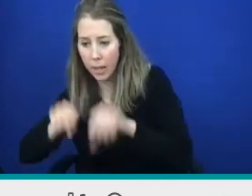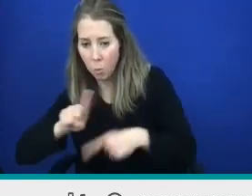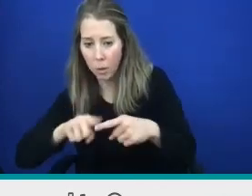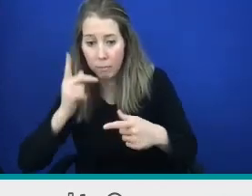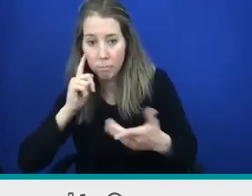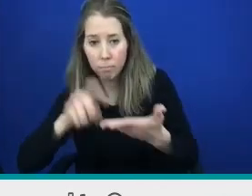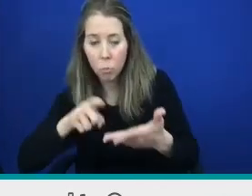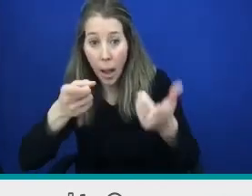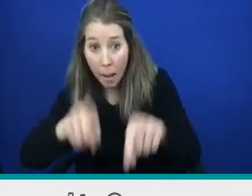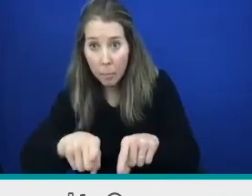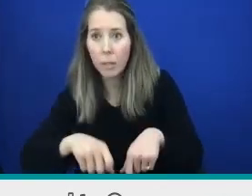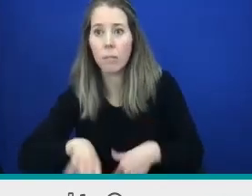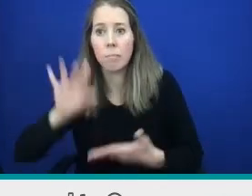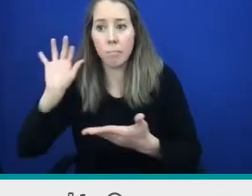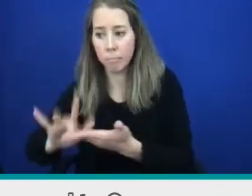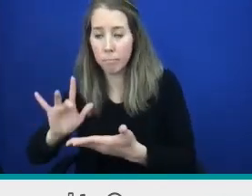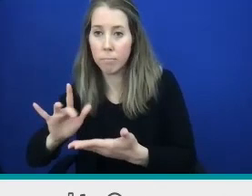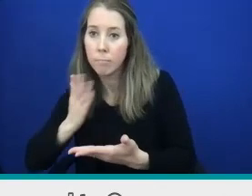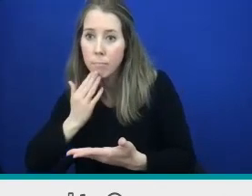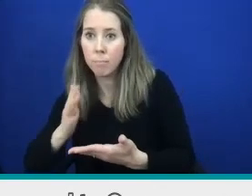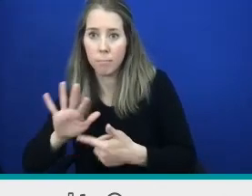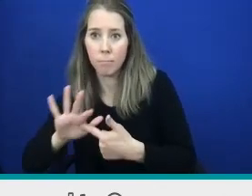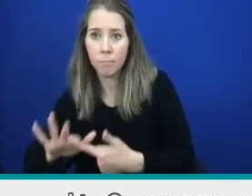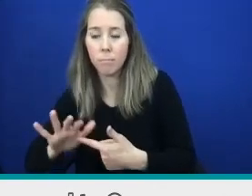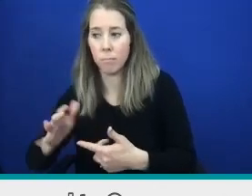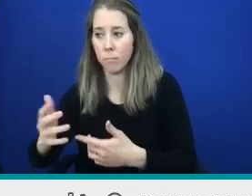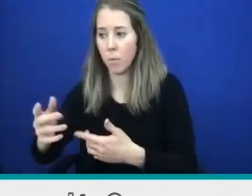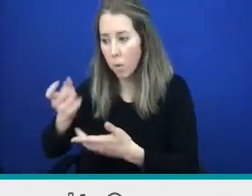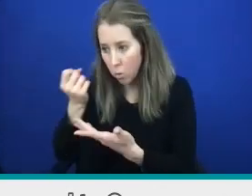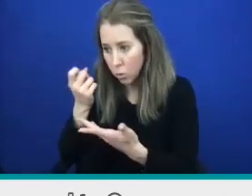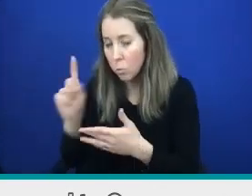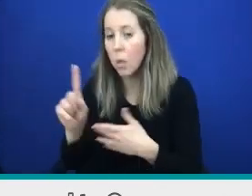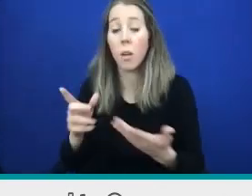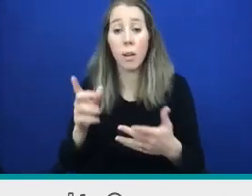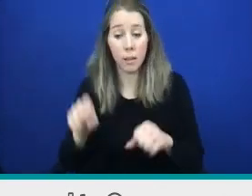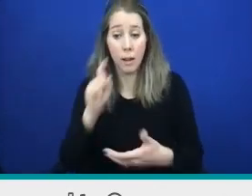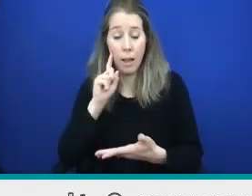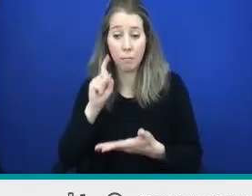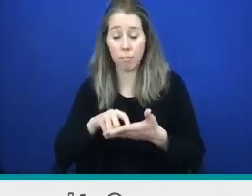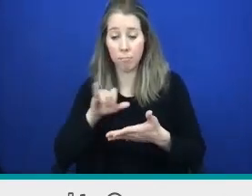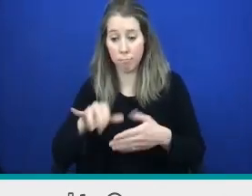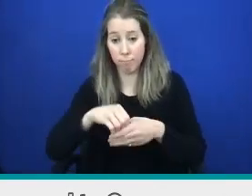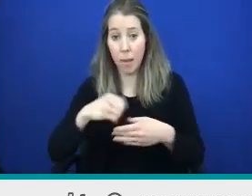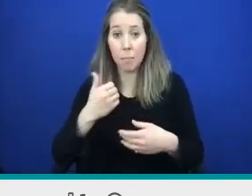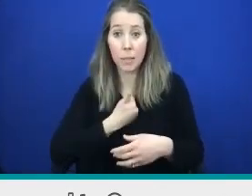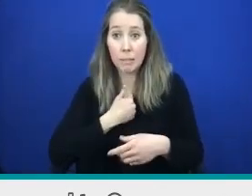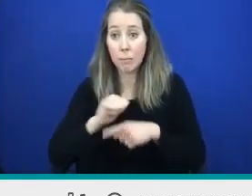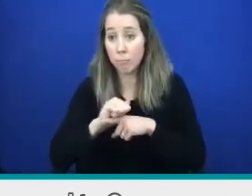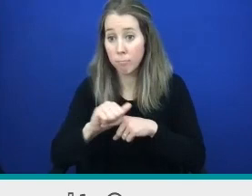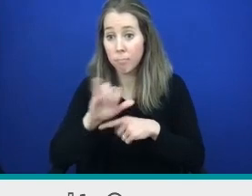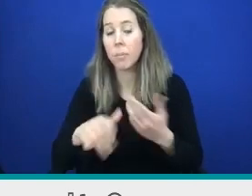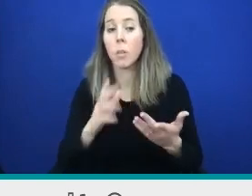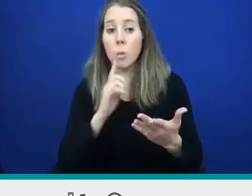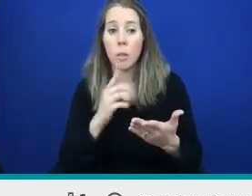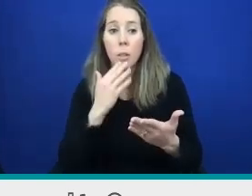place? Or can I show, or can I identify it when it takes place in my own practice? So a way to really dive into the actual